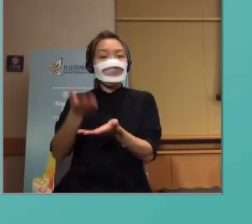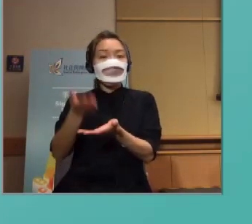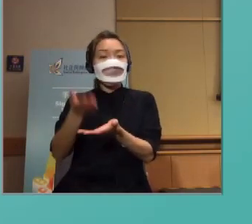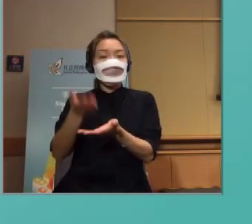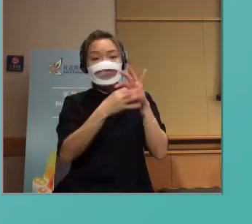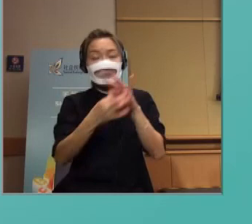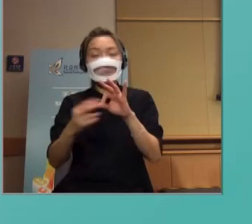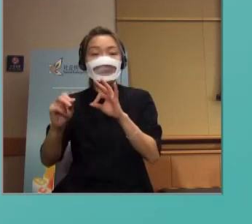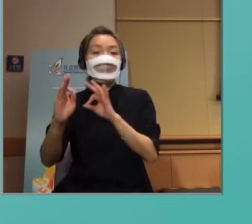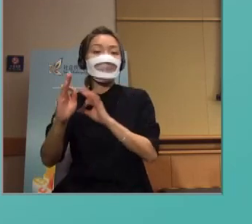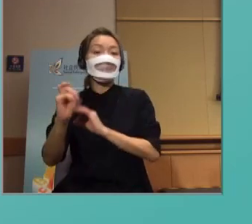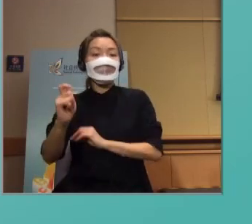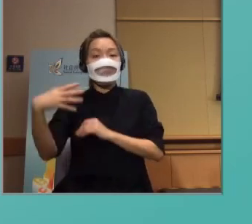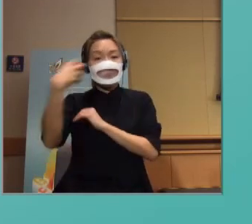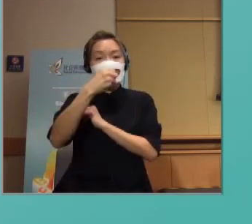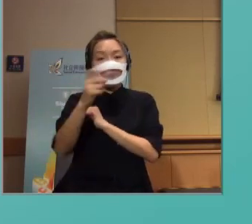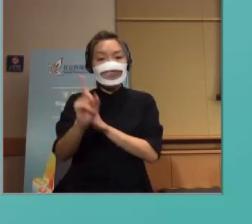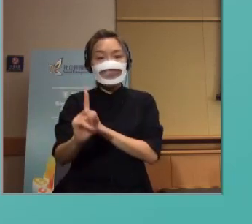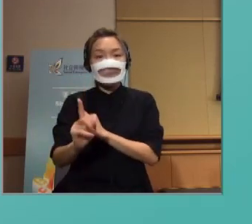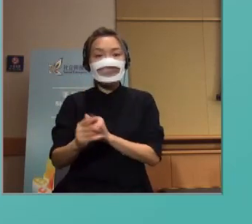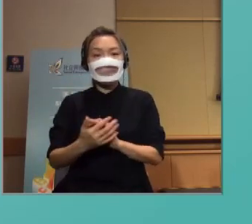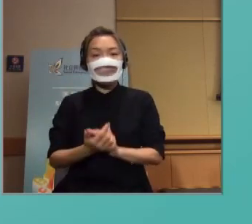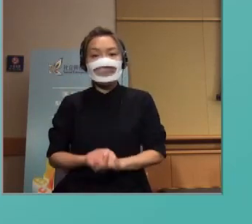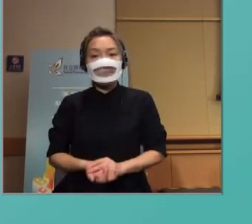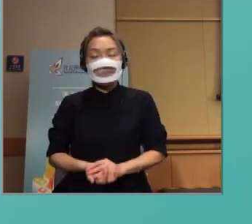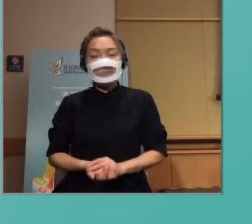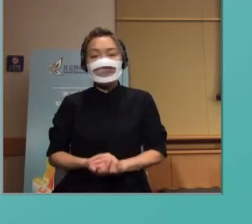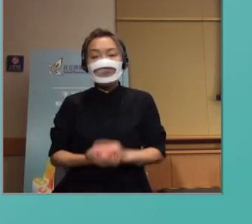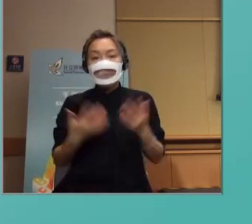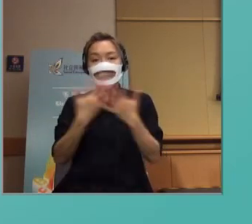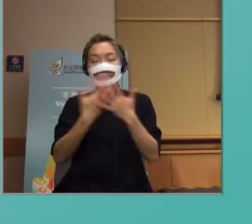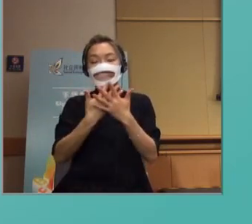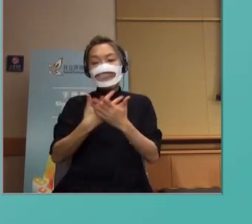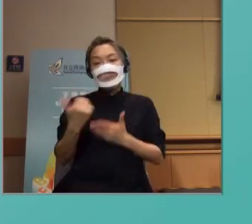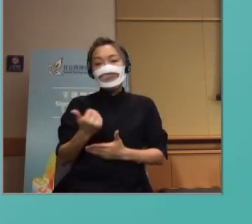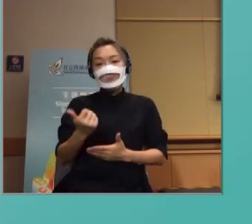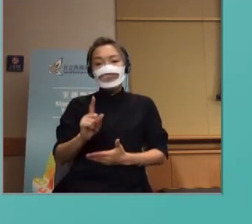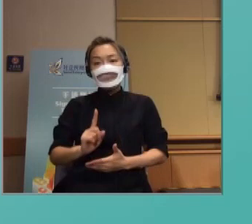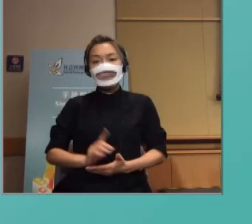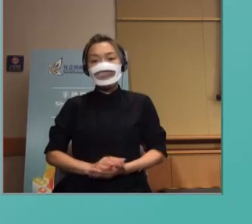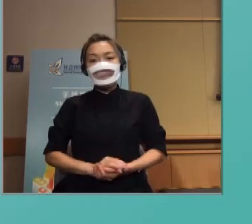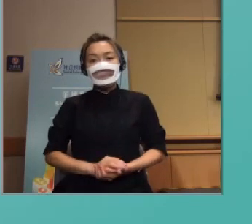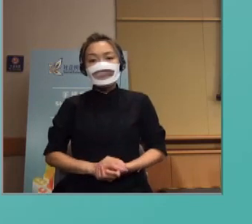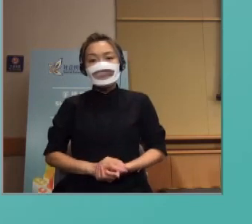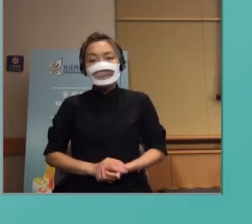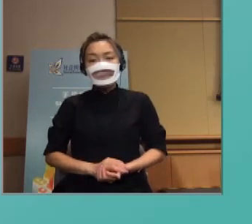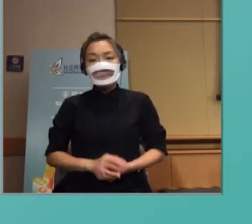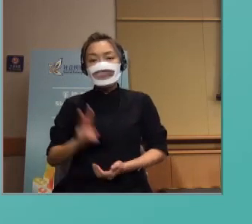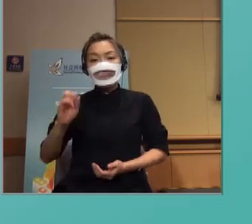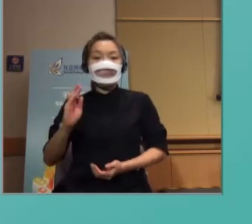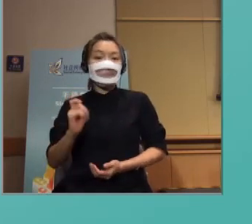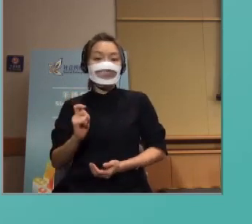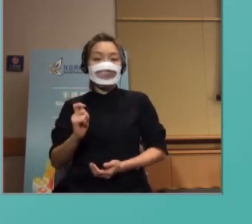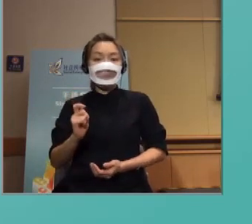and secondly, the network effect that needs to be there for NFT to keep growing. And more importantly, he